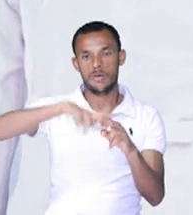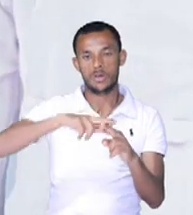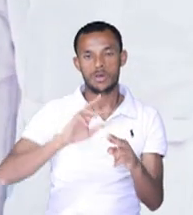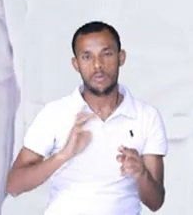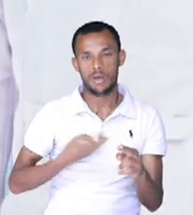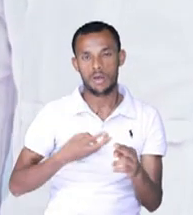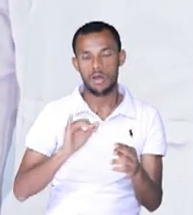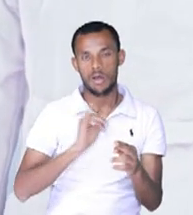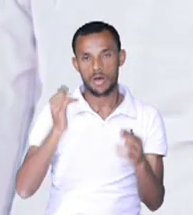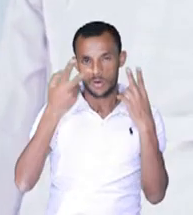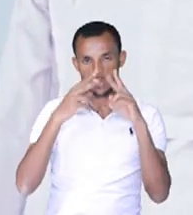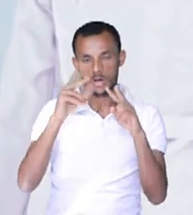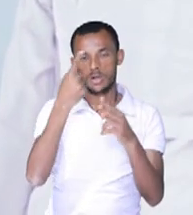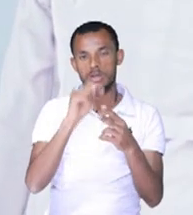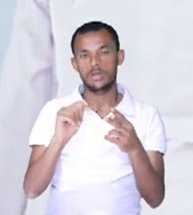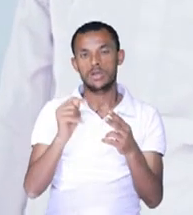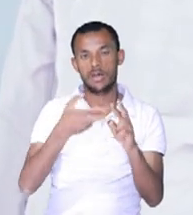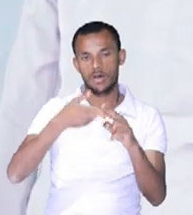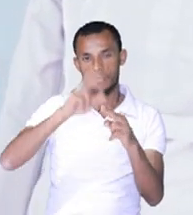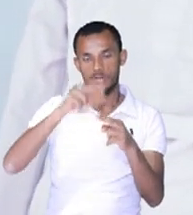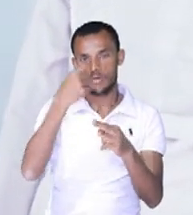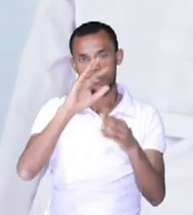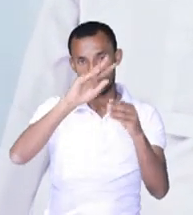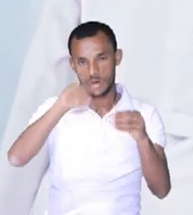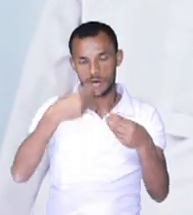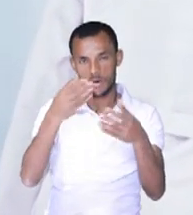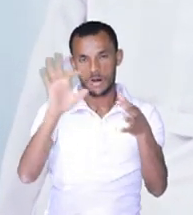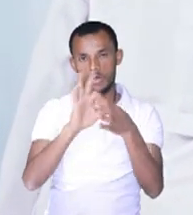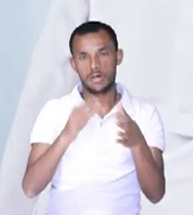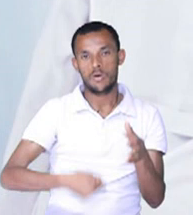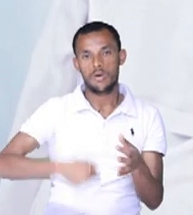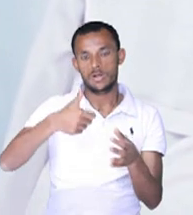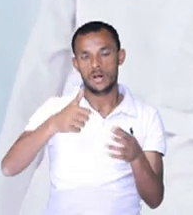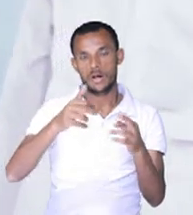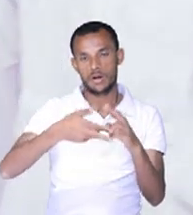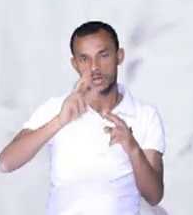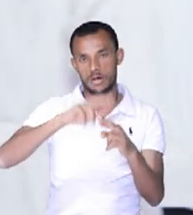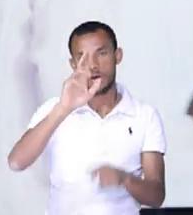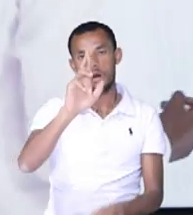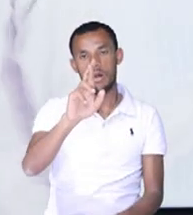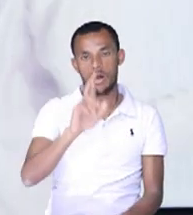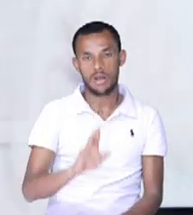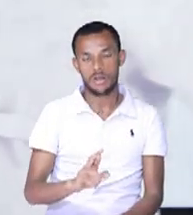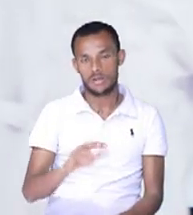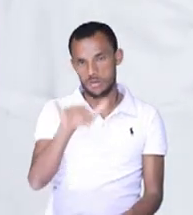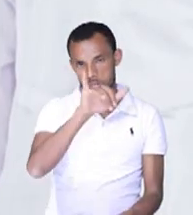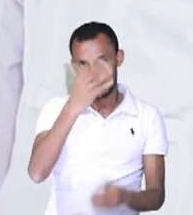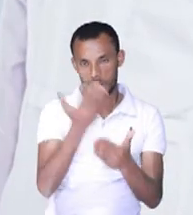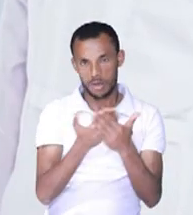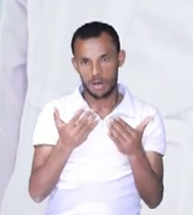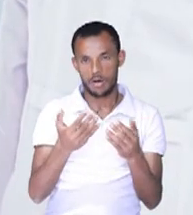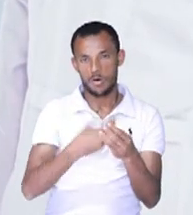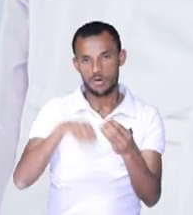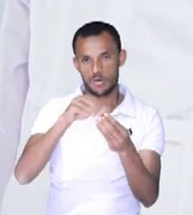I consider again the inverse of the given relation, it gives the original relation R, it will be. The same thing also